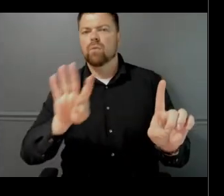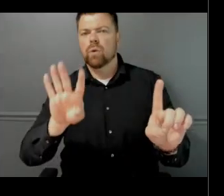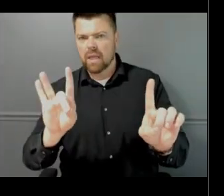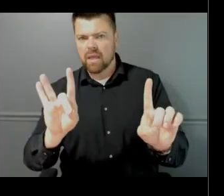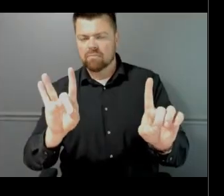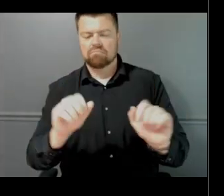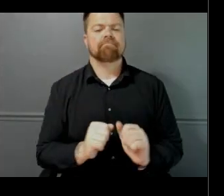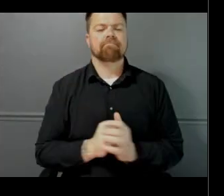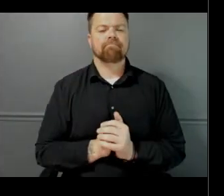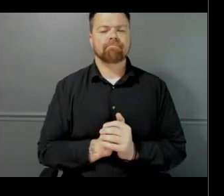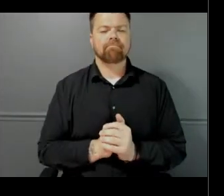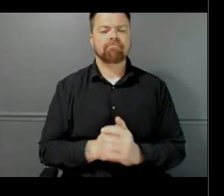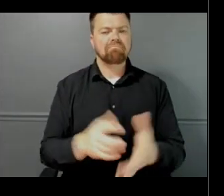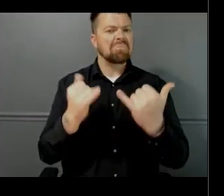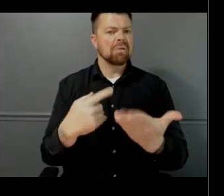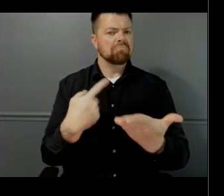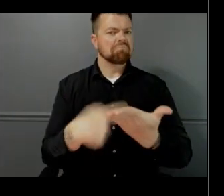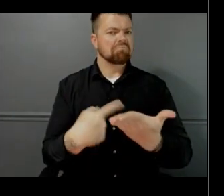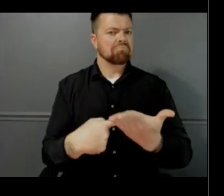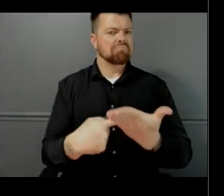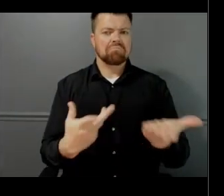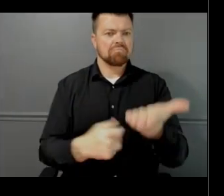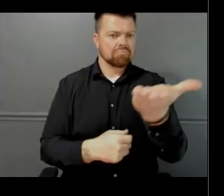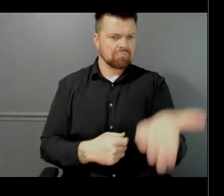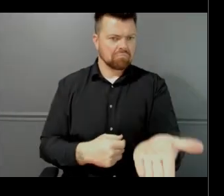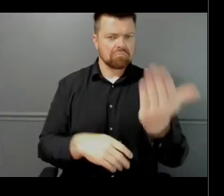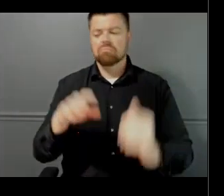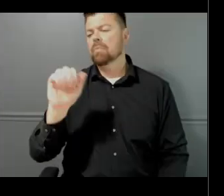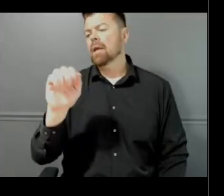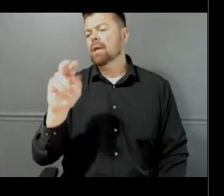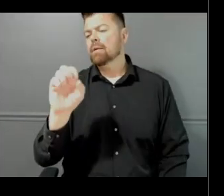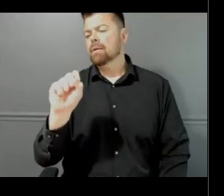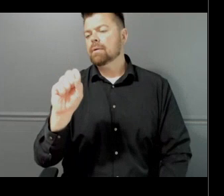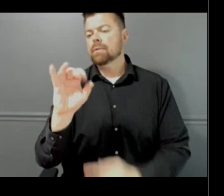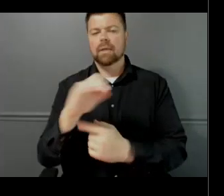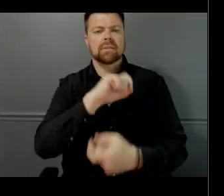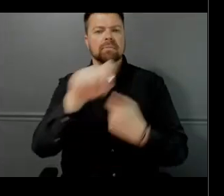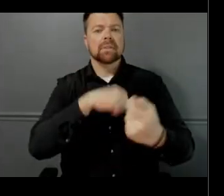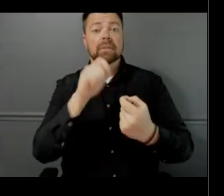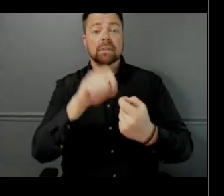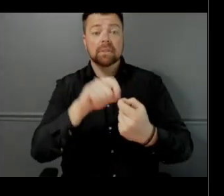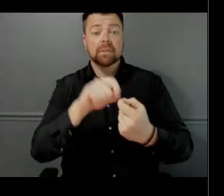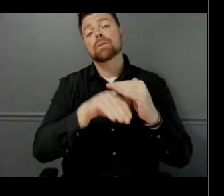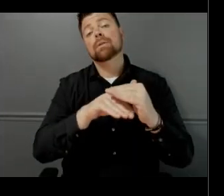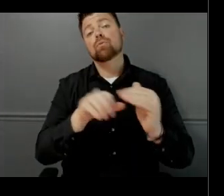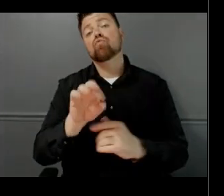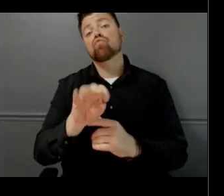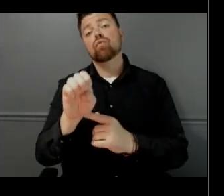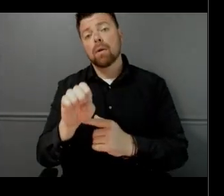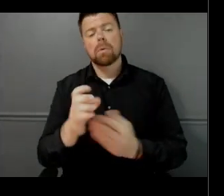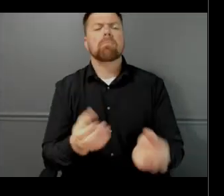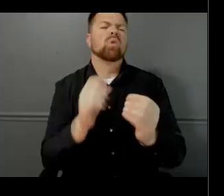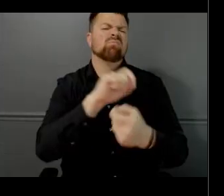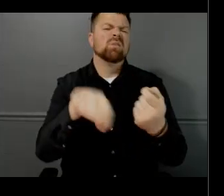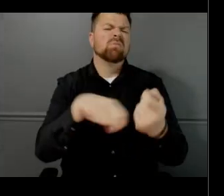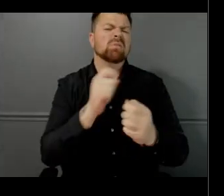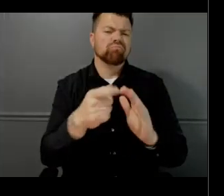Now, let's discuss the ANSI specifications for an accessible route in more detail.